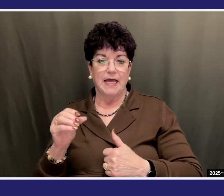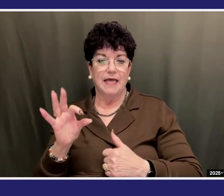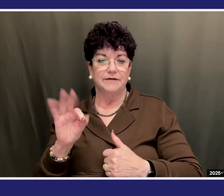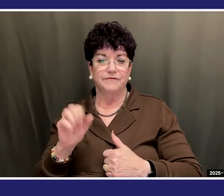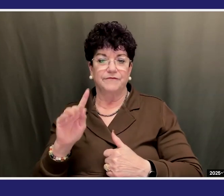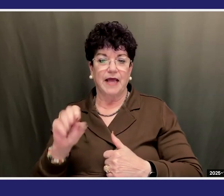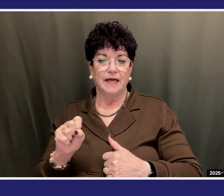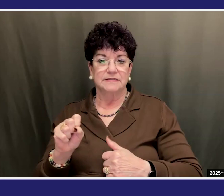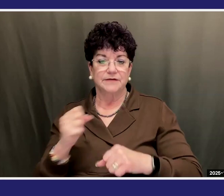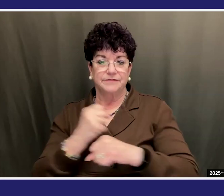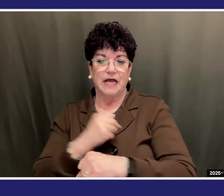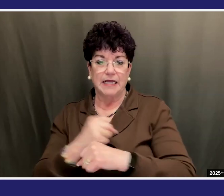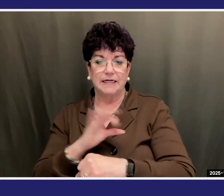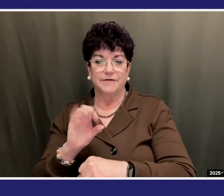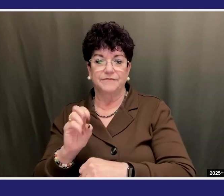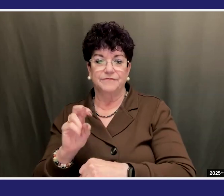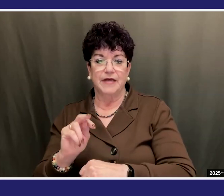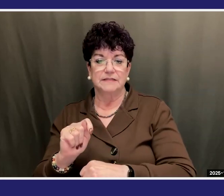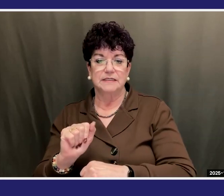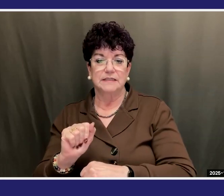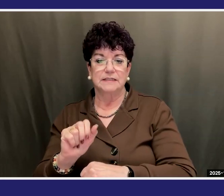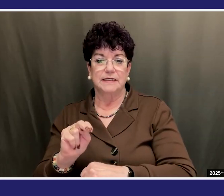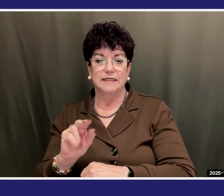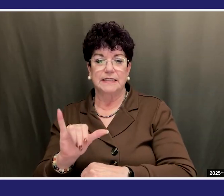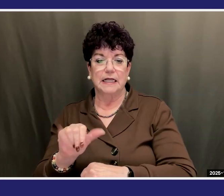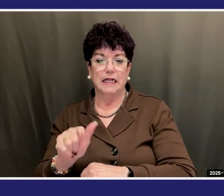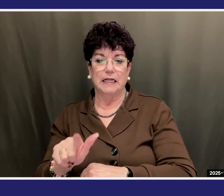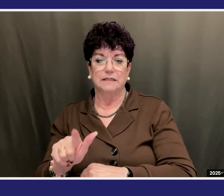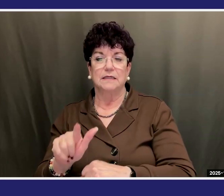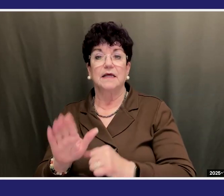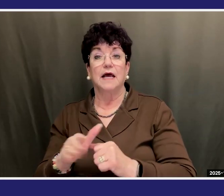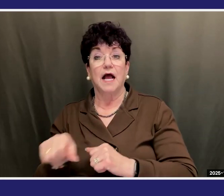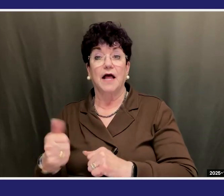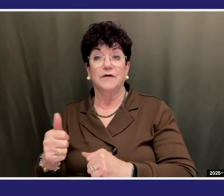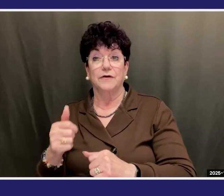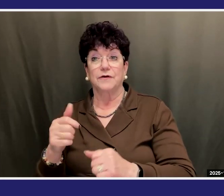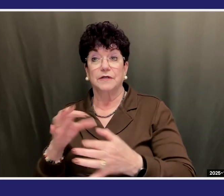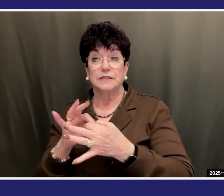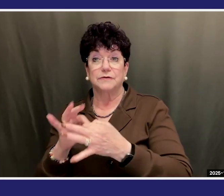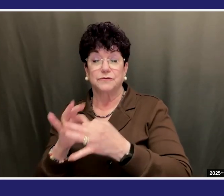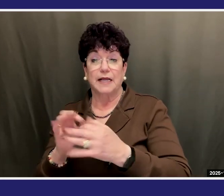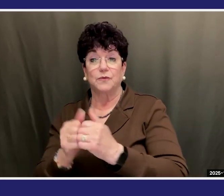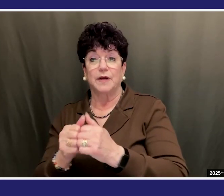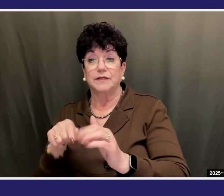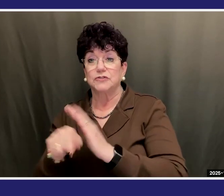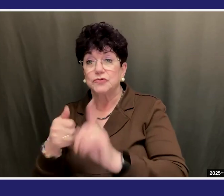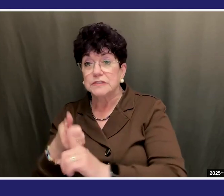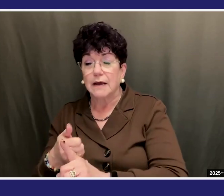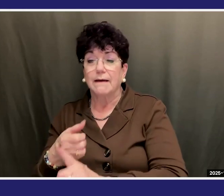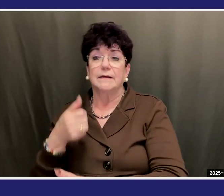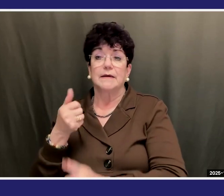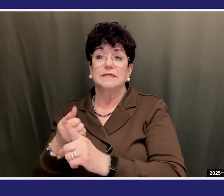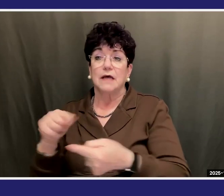the right side, we are planning to develop new campaigns focused on suicide and self-harm, basically to increase awareness and